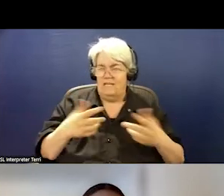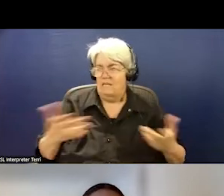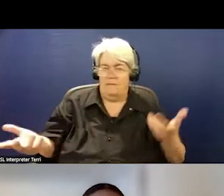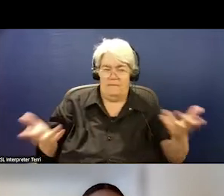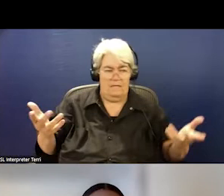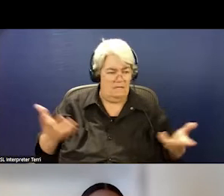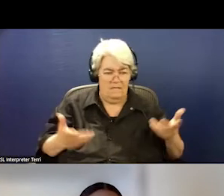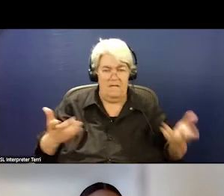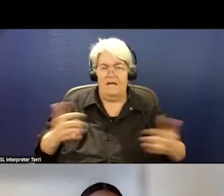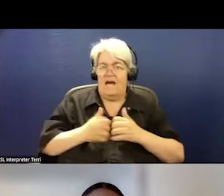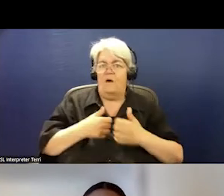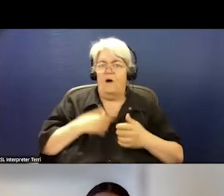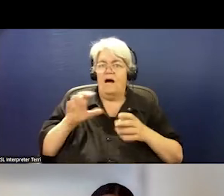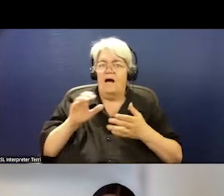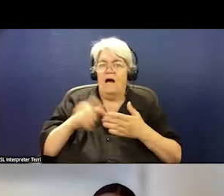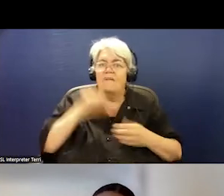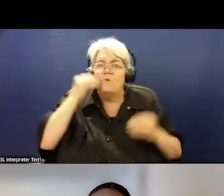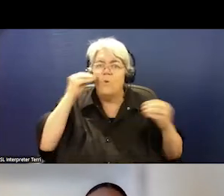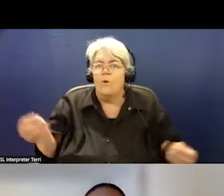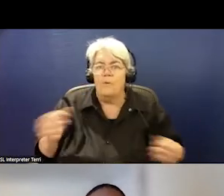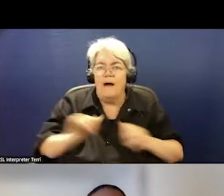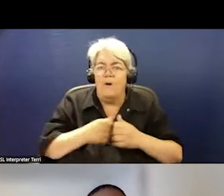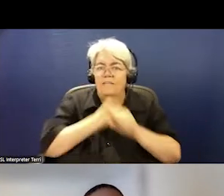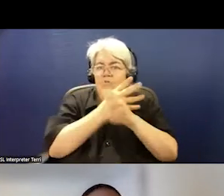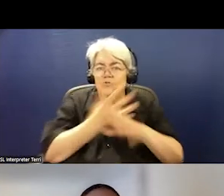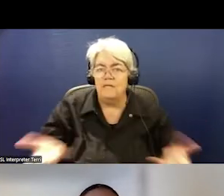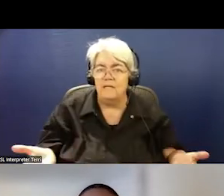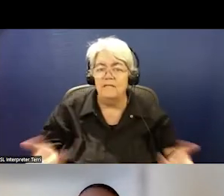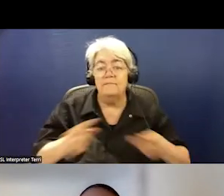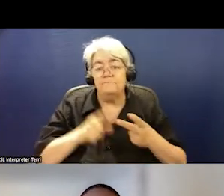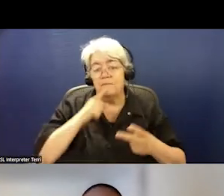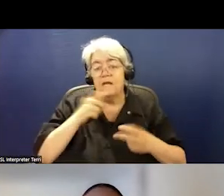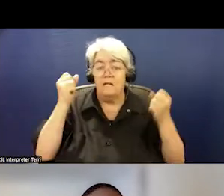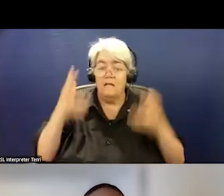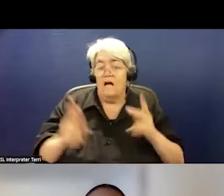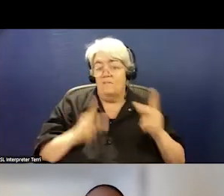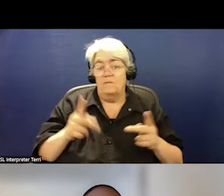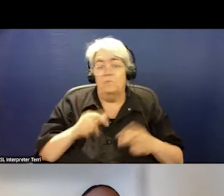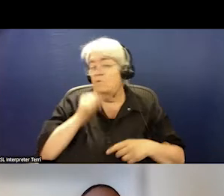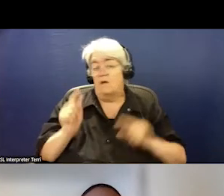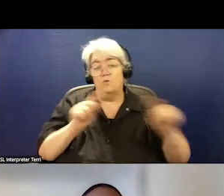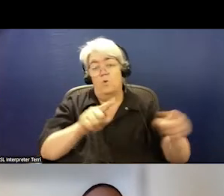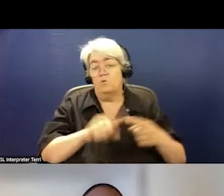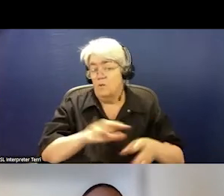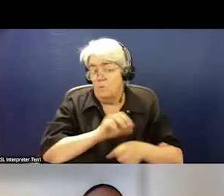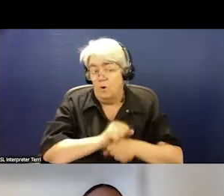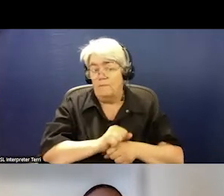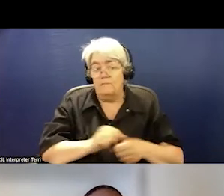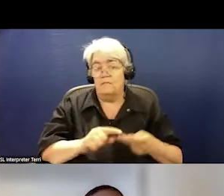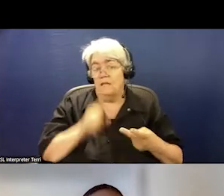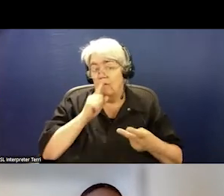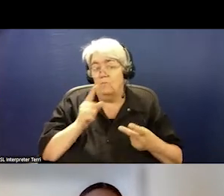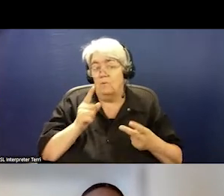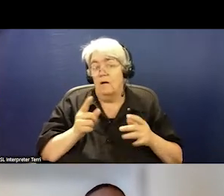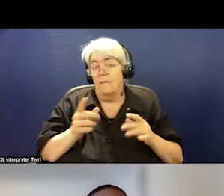the service that they were receiving. And we saw that a lot of clients were, not going to their appointments and kind of like missing out on a